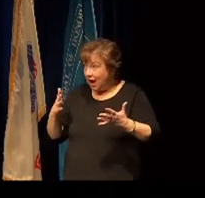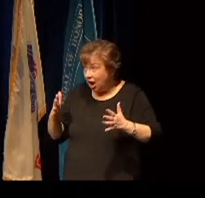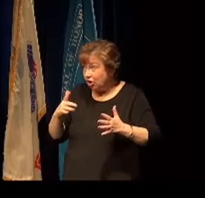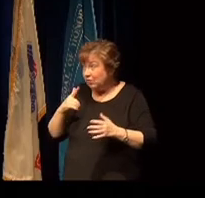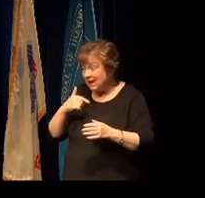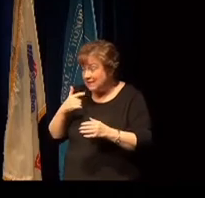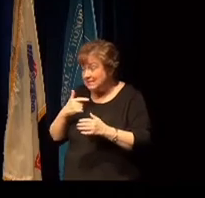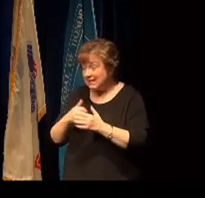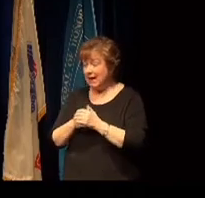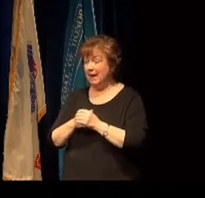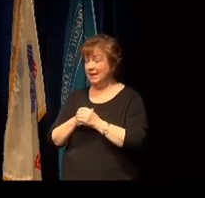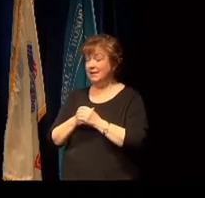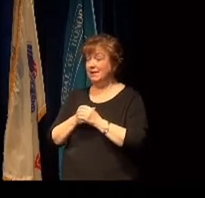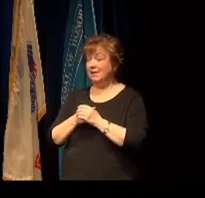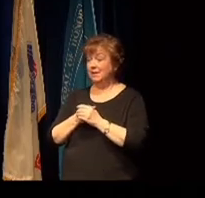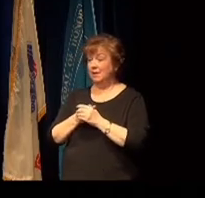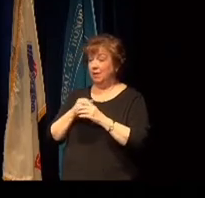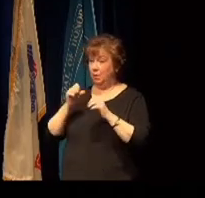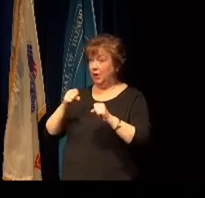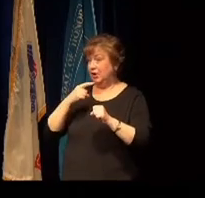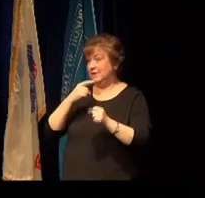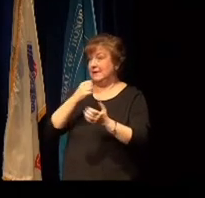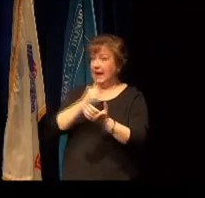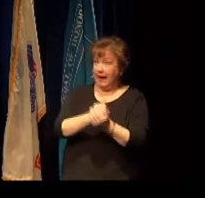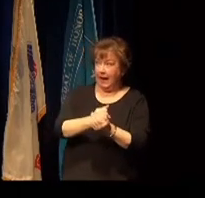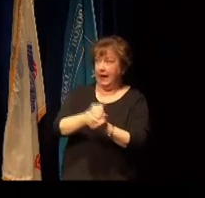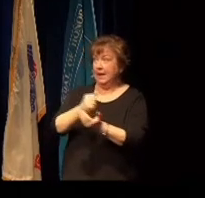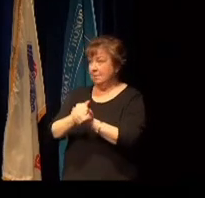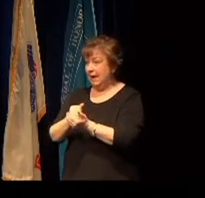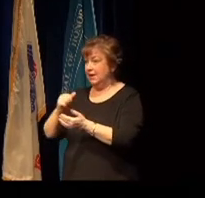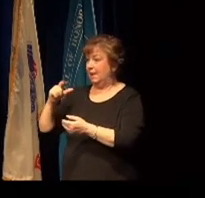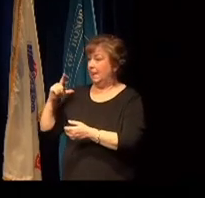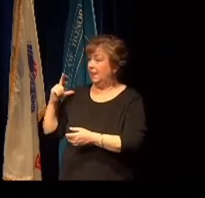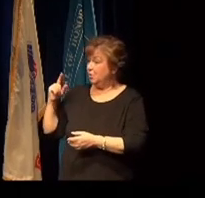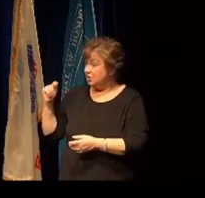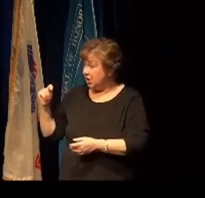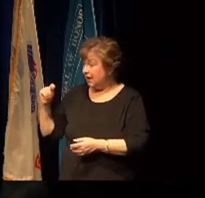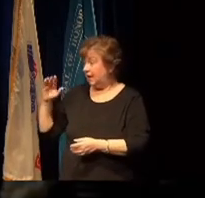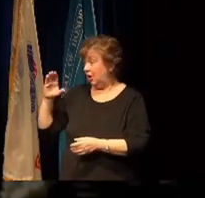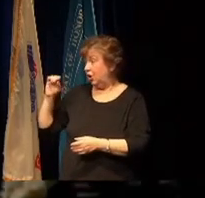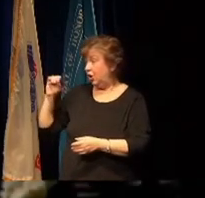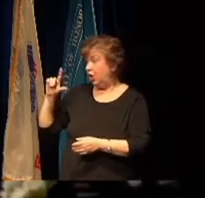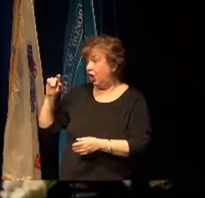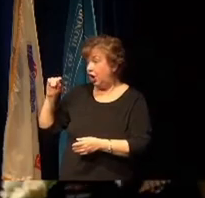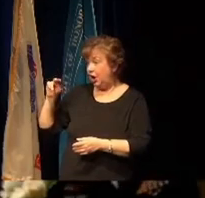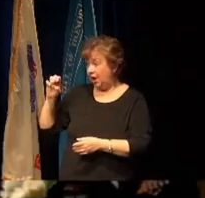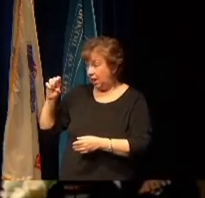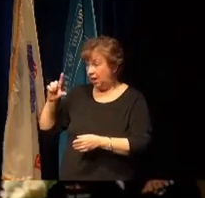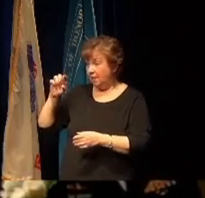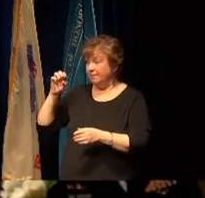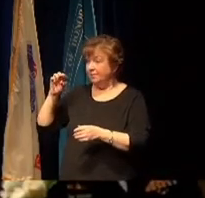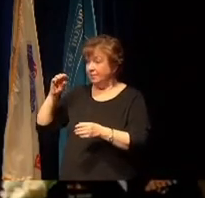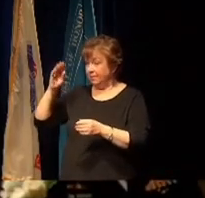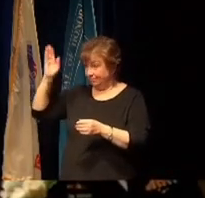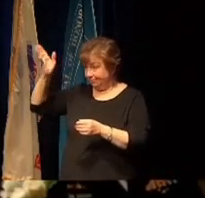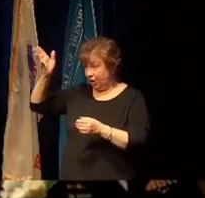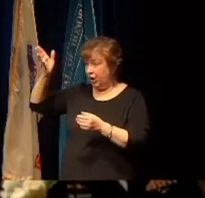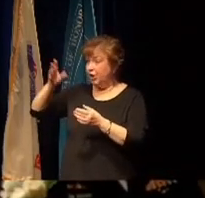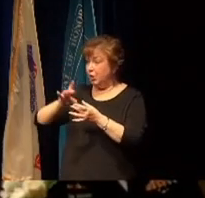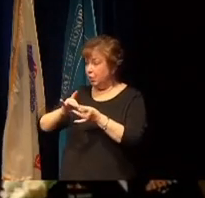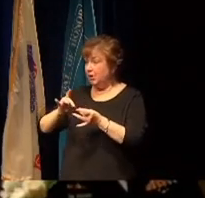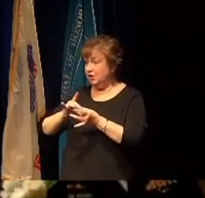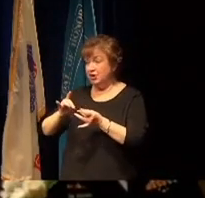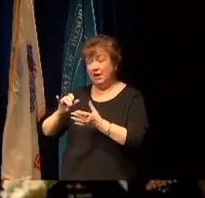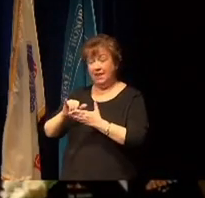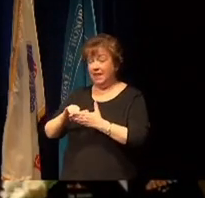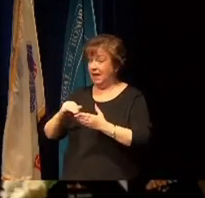we could put an amen on the Lieutenant Colonel's eulogy, and we would have been to church today. I